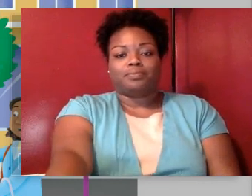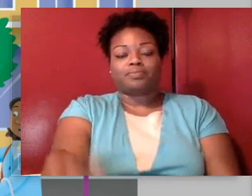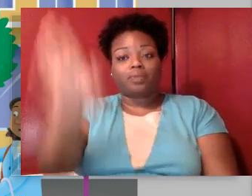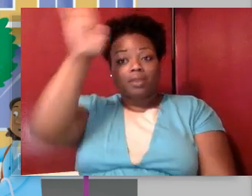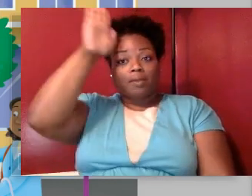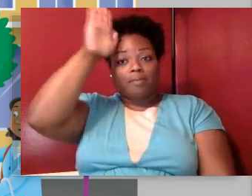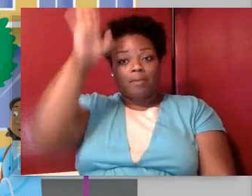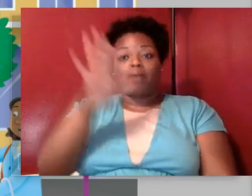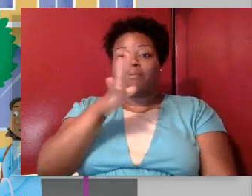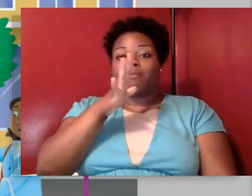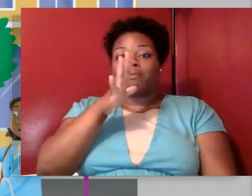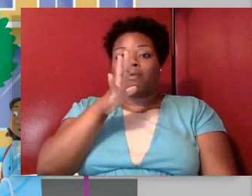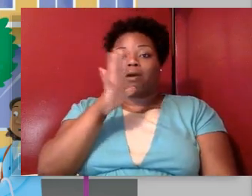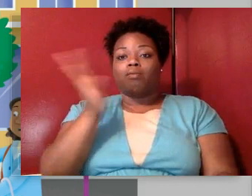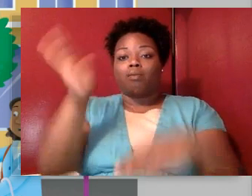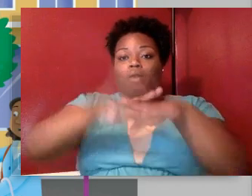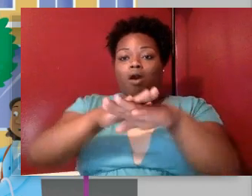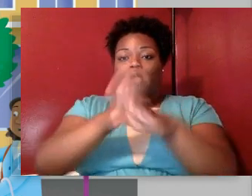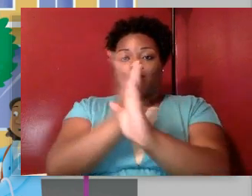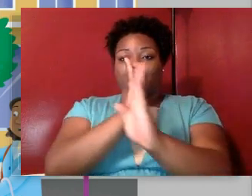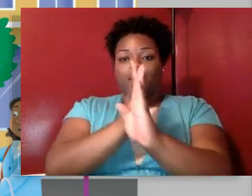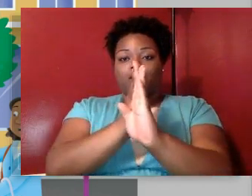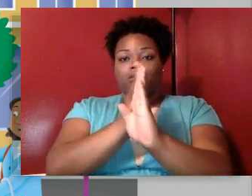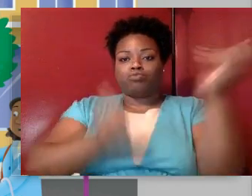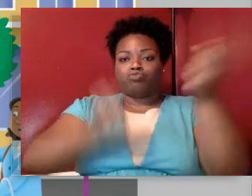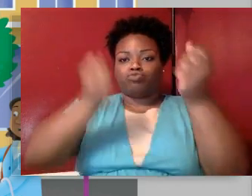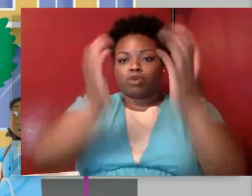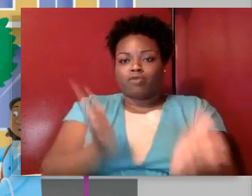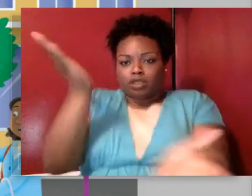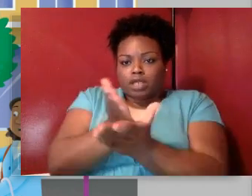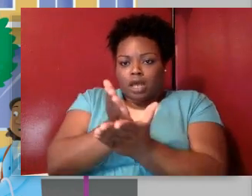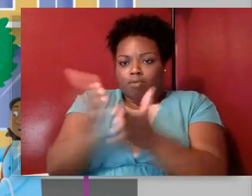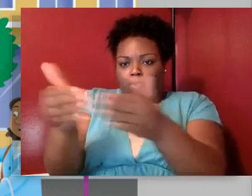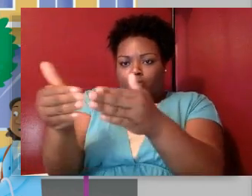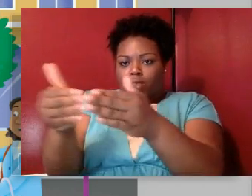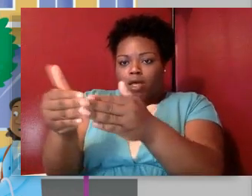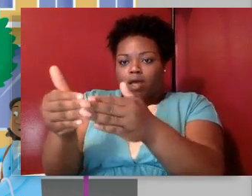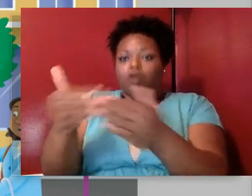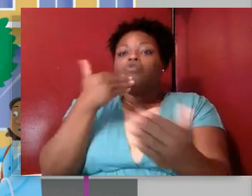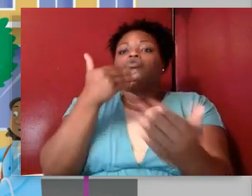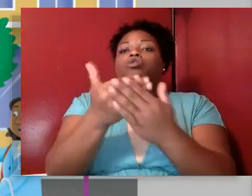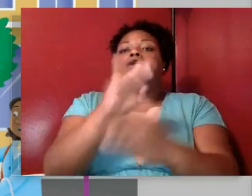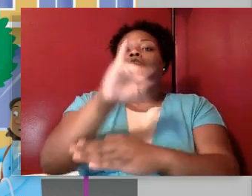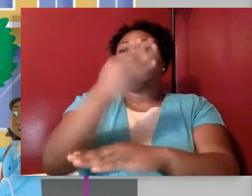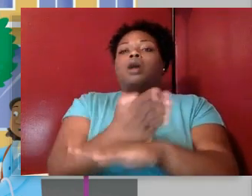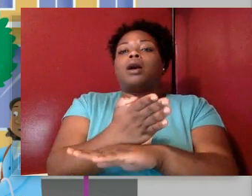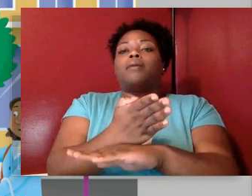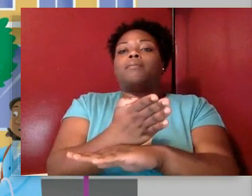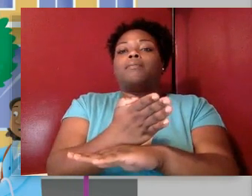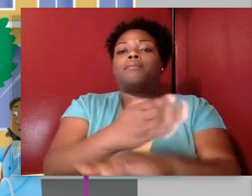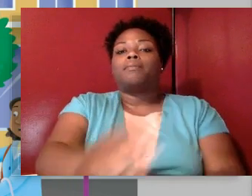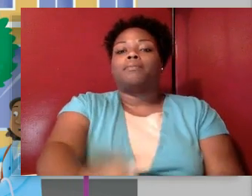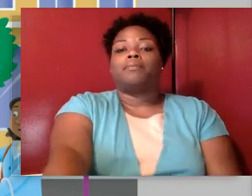Ben and Mom will get on the bus. The driver stops on this block. Good job.